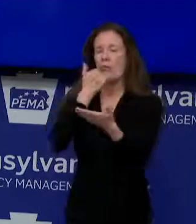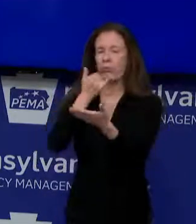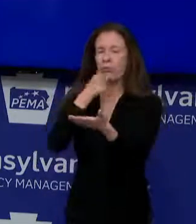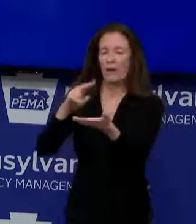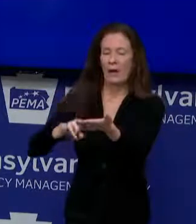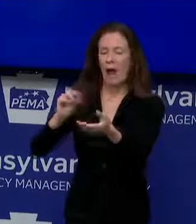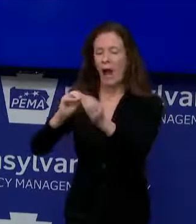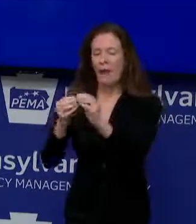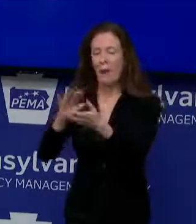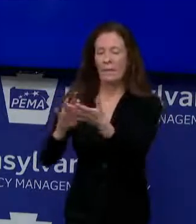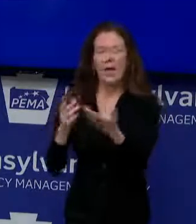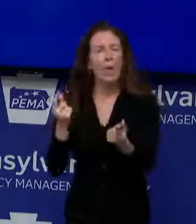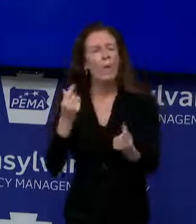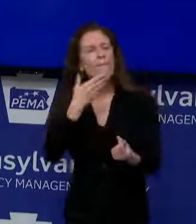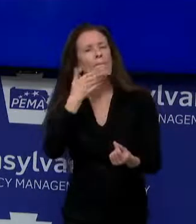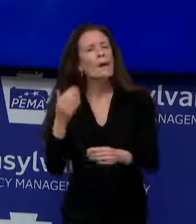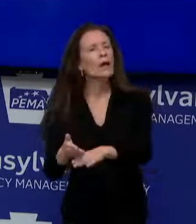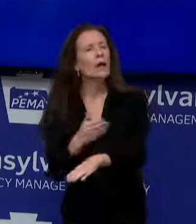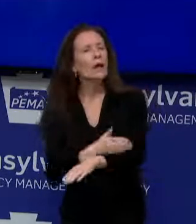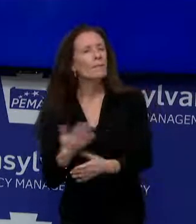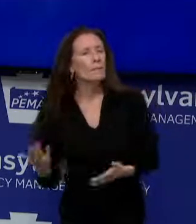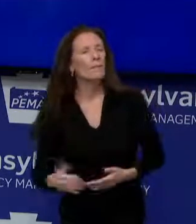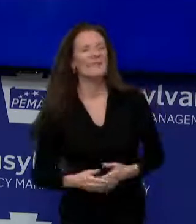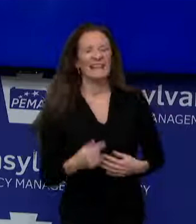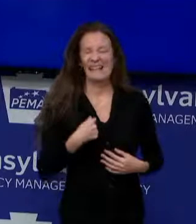to Secretary Boockvar.